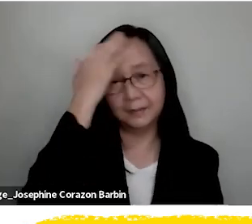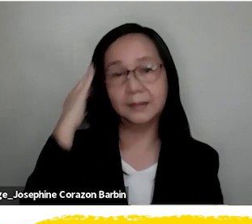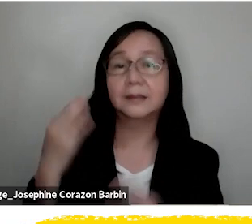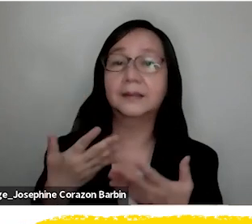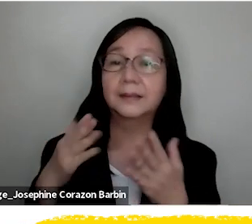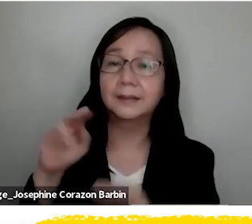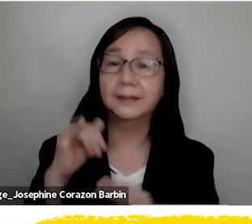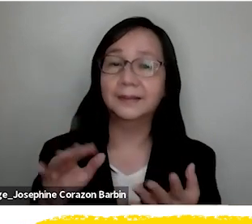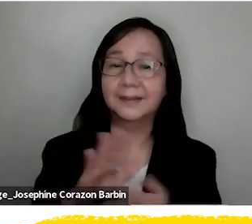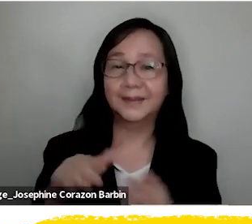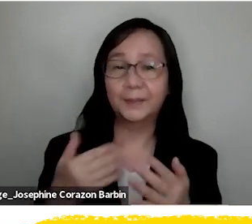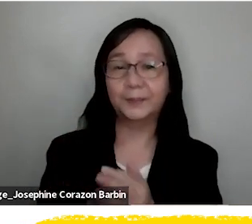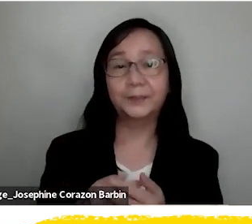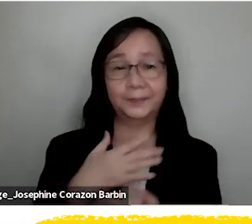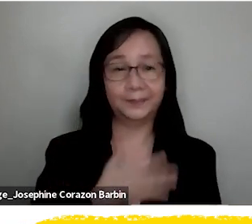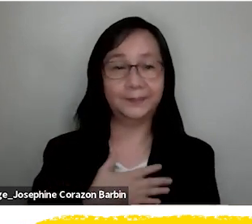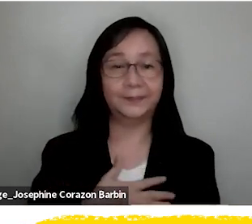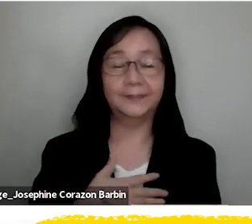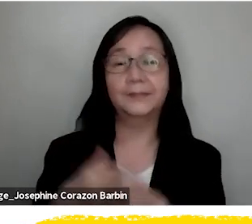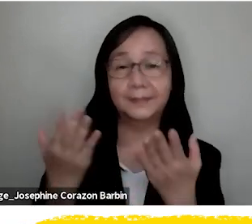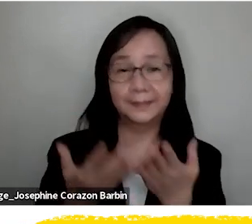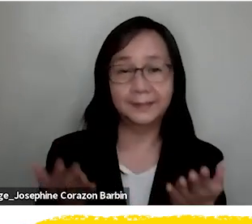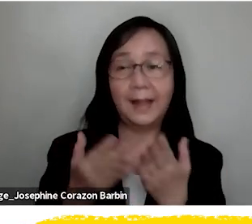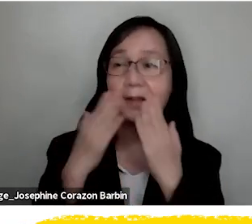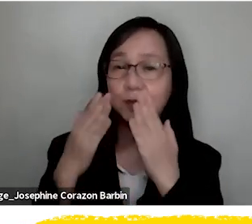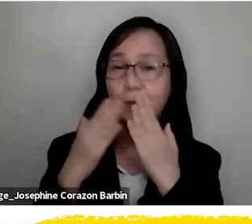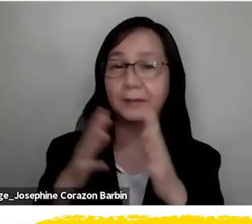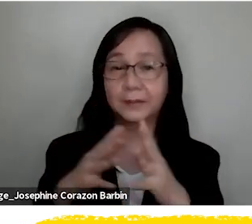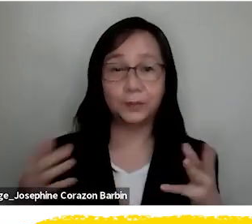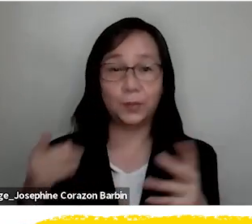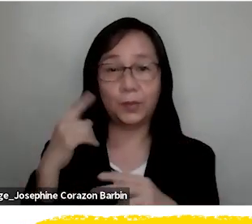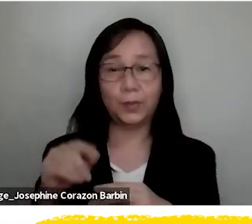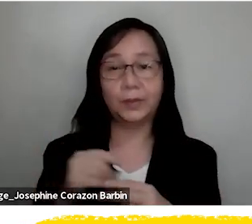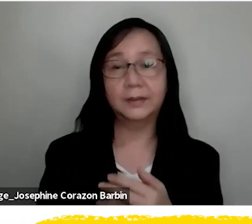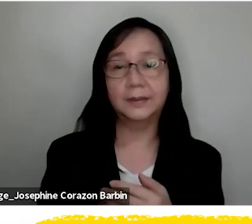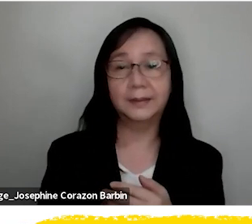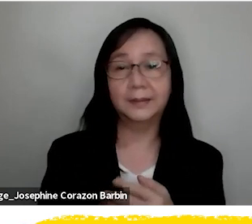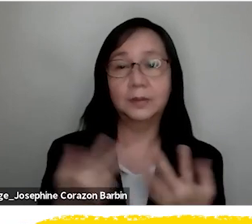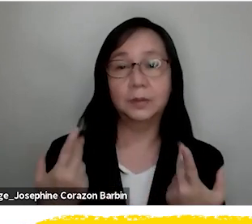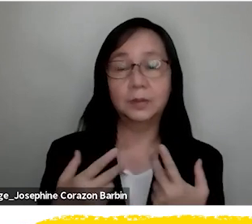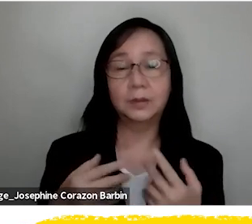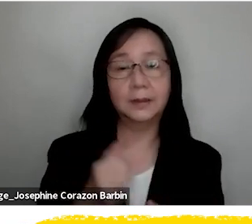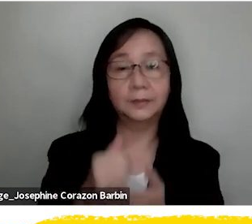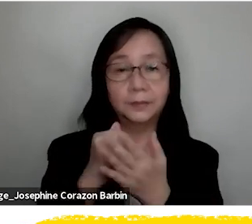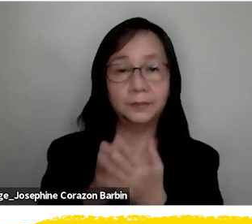everyone. It's a real pleasure to be here. So thanks so much for the invitation on behalf of Child Rights